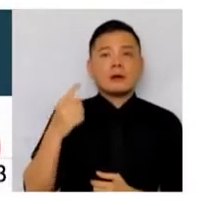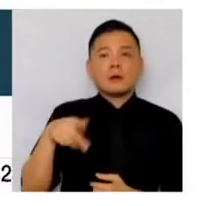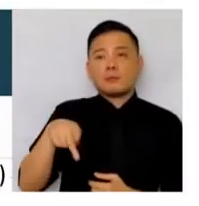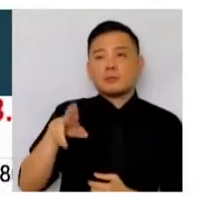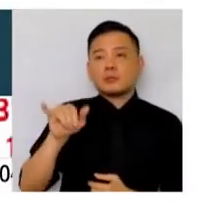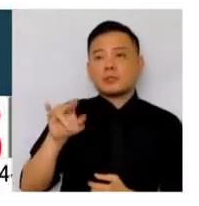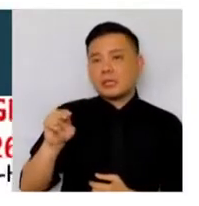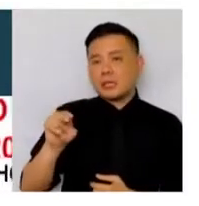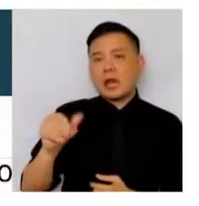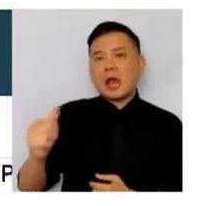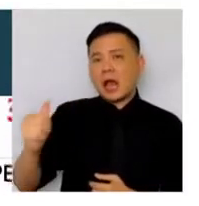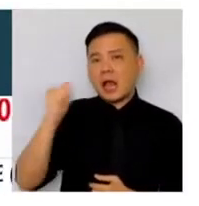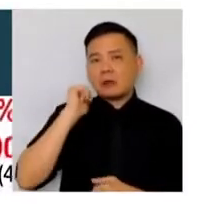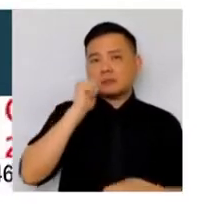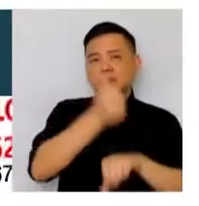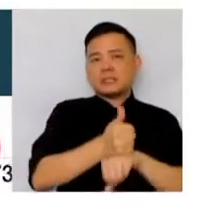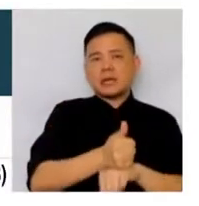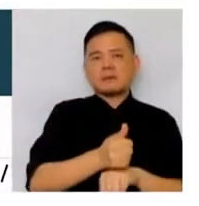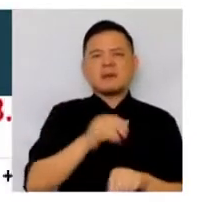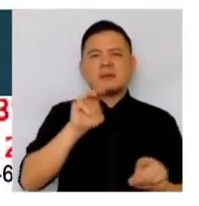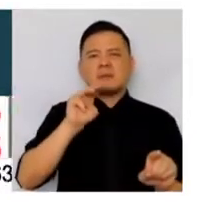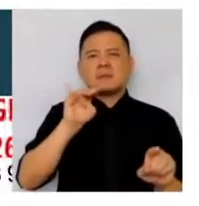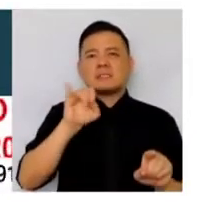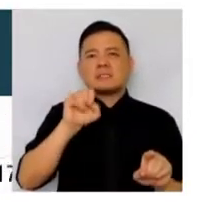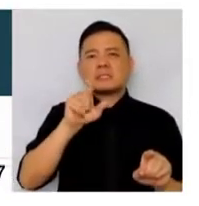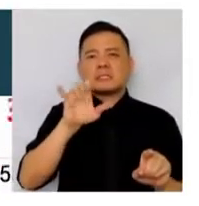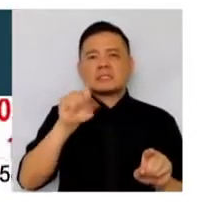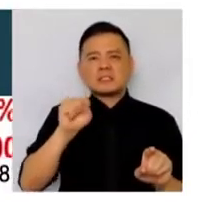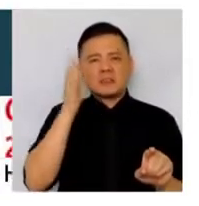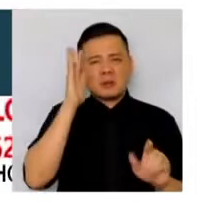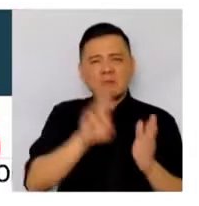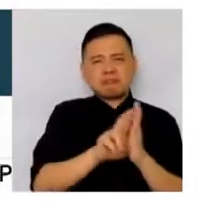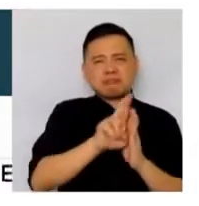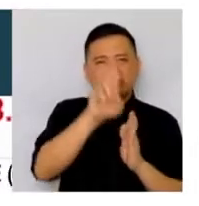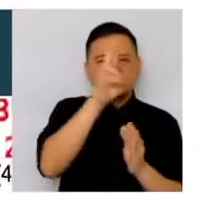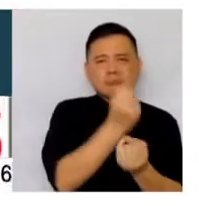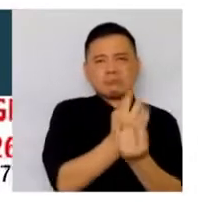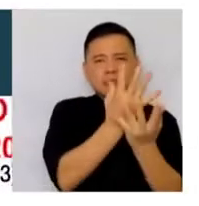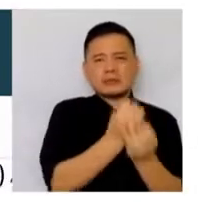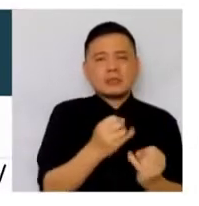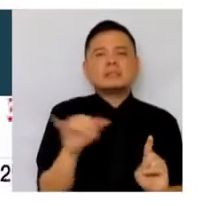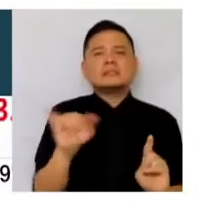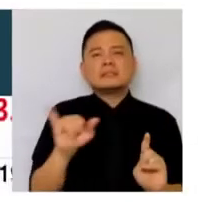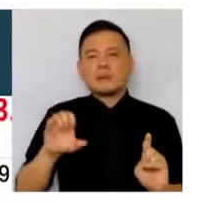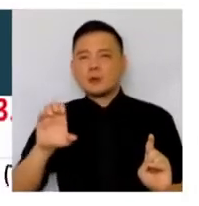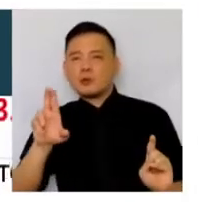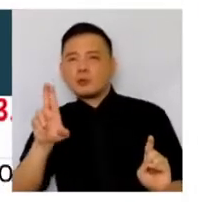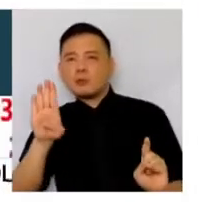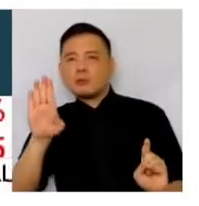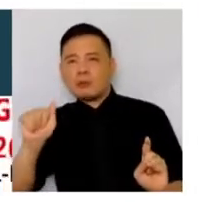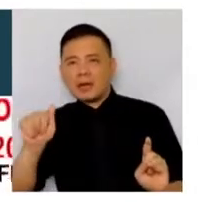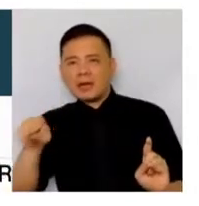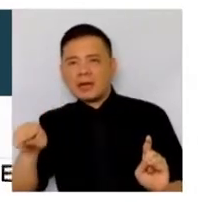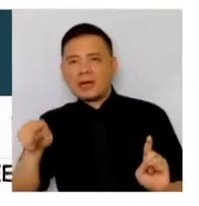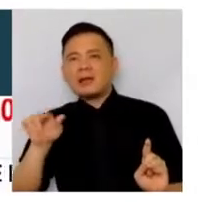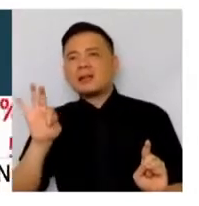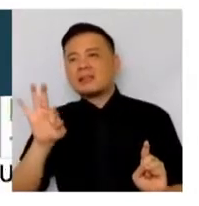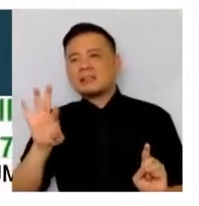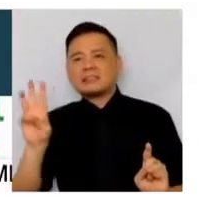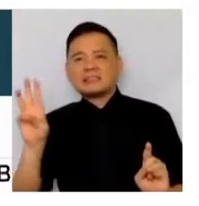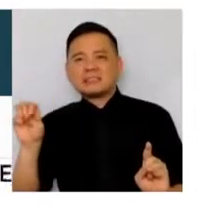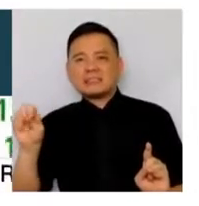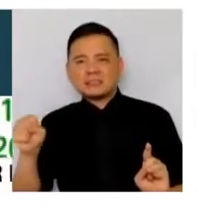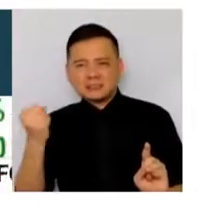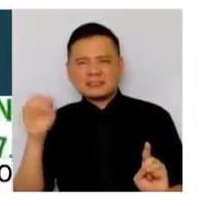missiles in Ukraine, which is similar, Carmina, to the installation of missiles in Cuba in the 60s. Mm. Do you see? So